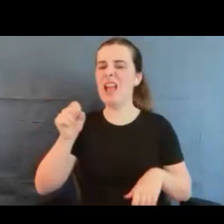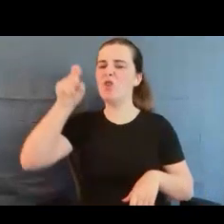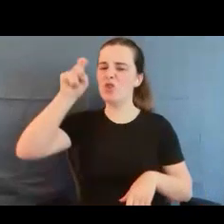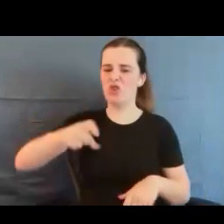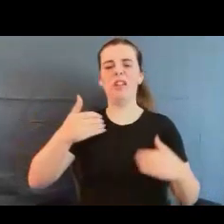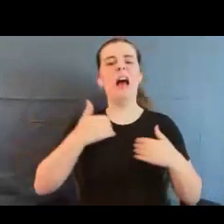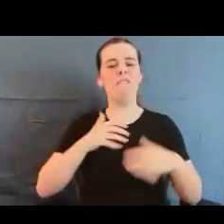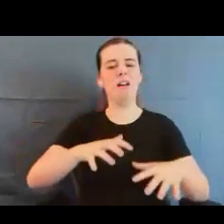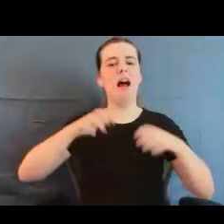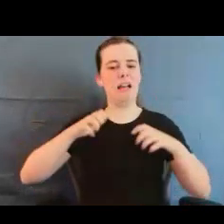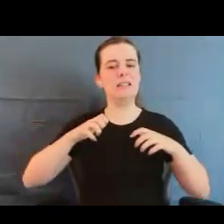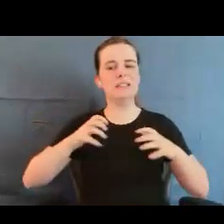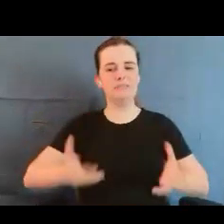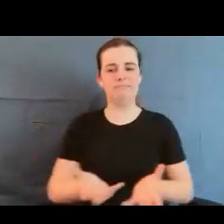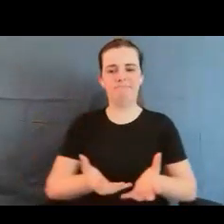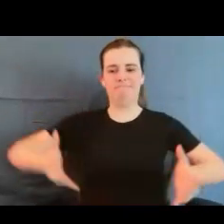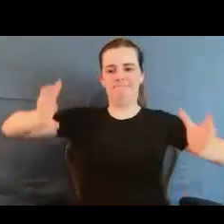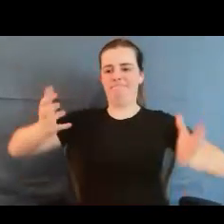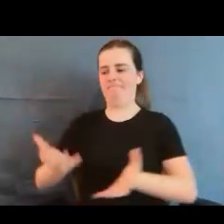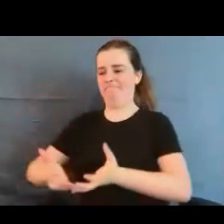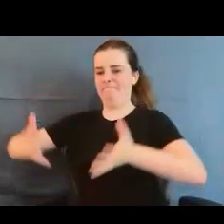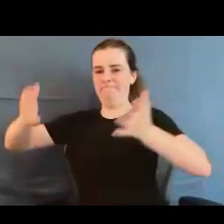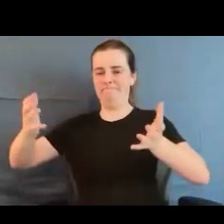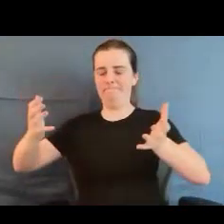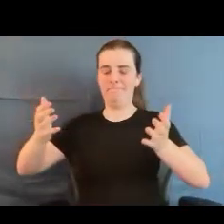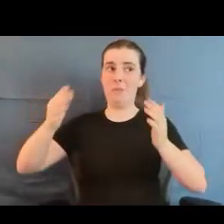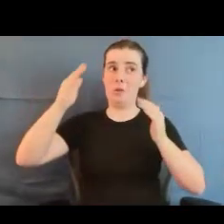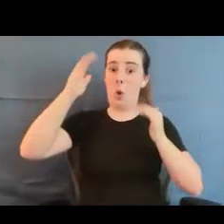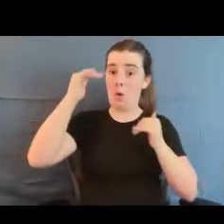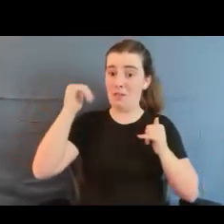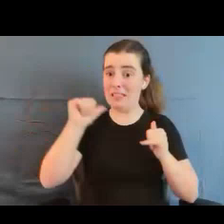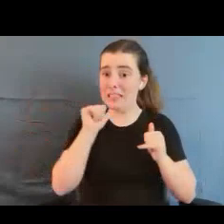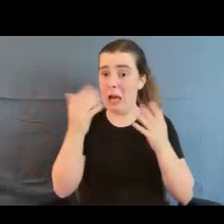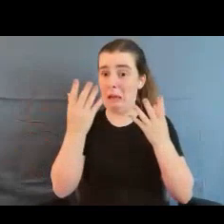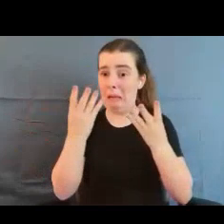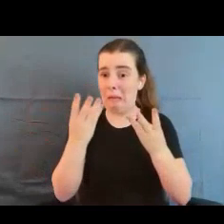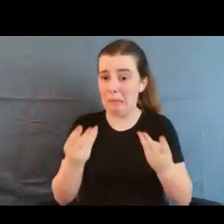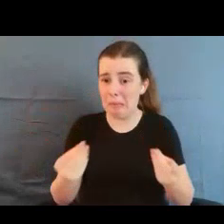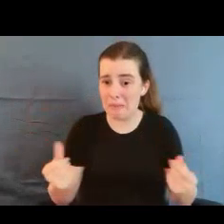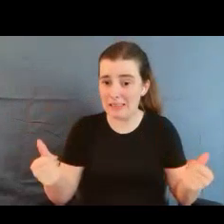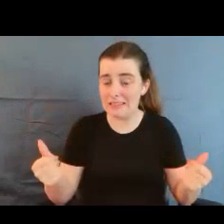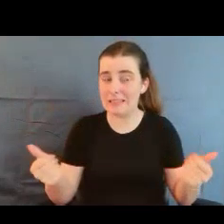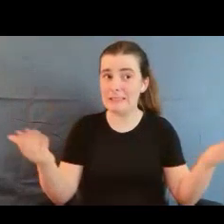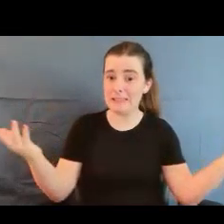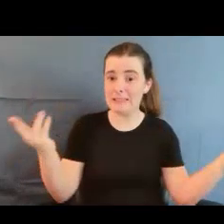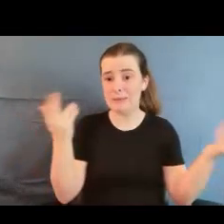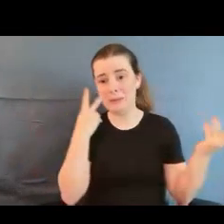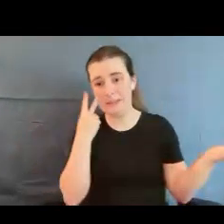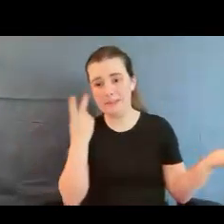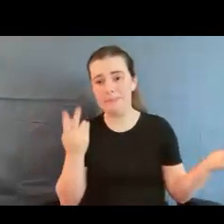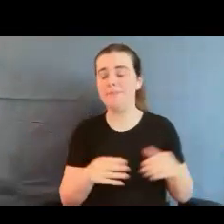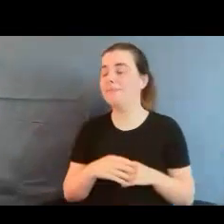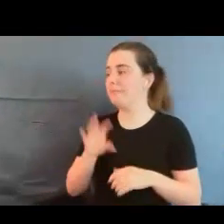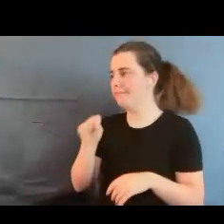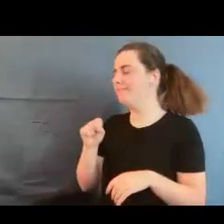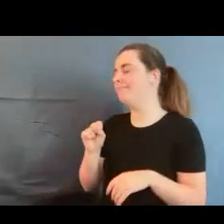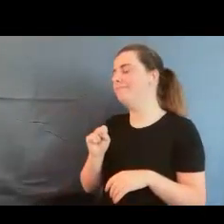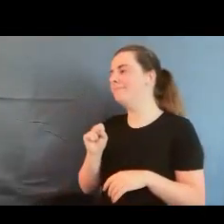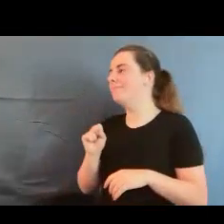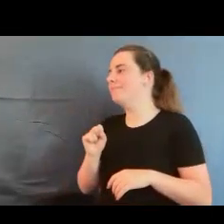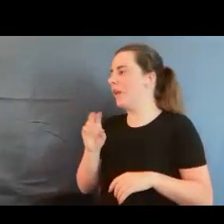ice. But yeah, hopefully it doesn't melt or anything like that. Yeah, totally. And then a couple more questions.